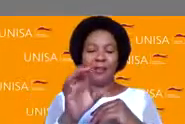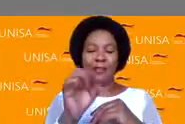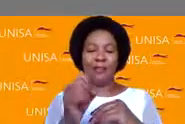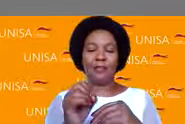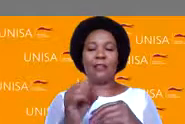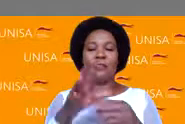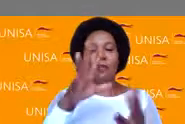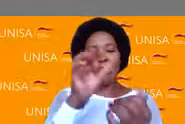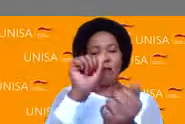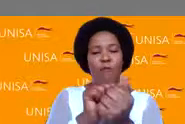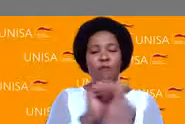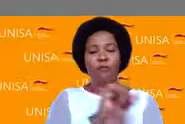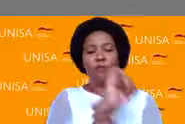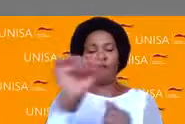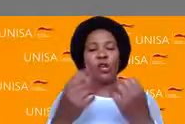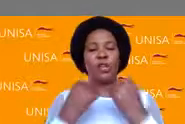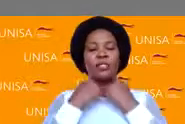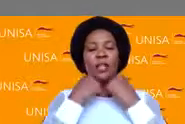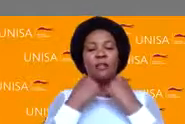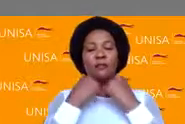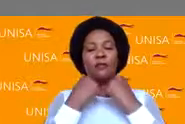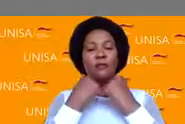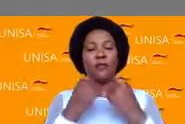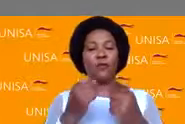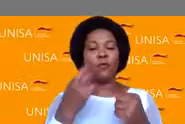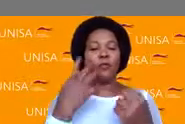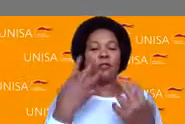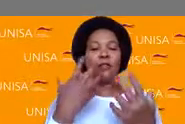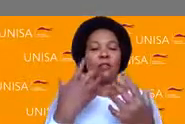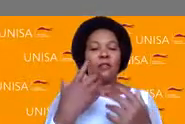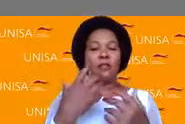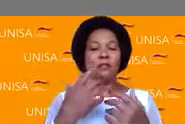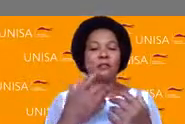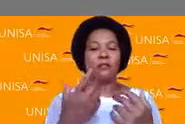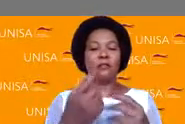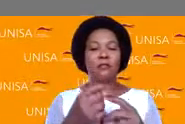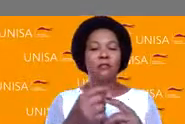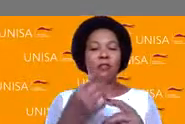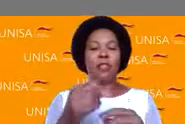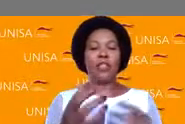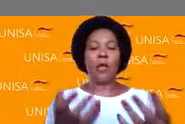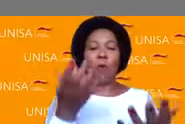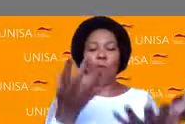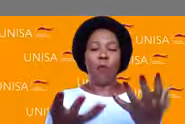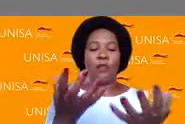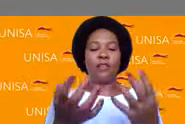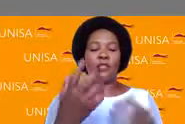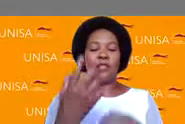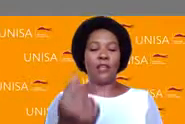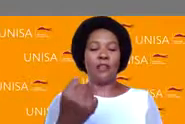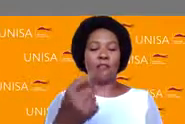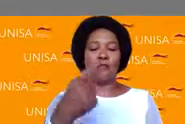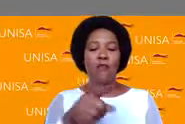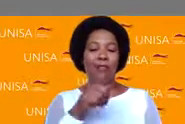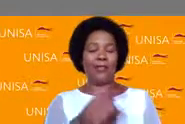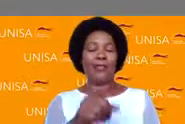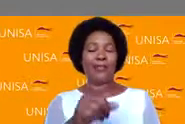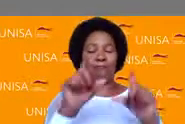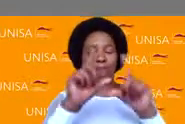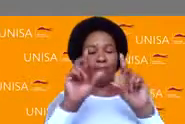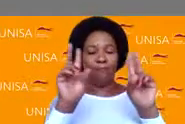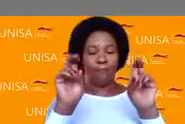your assignments when with the weight that they carry towards your final grade for that specific item.